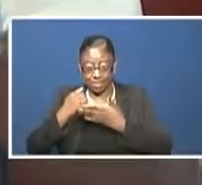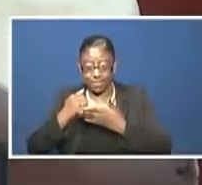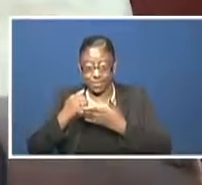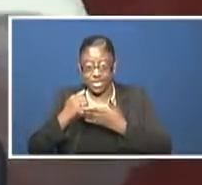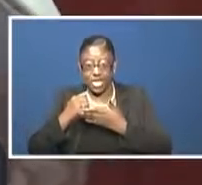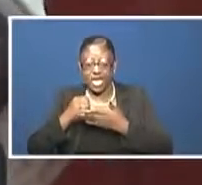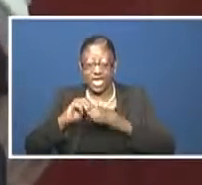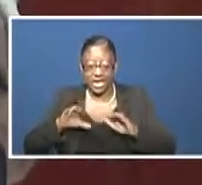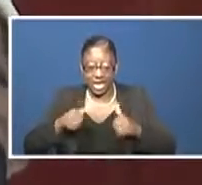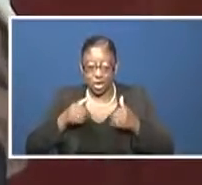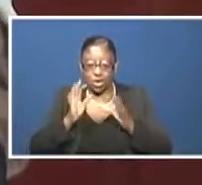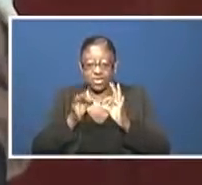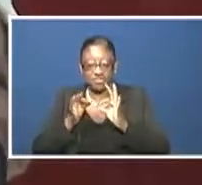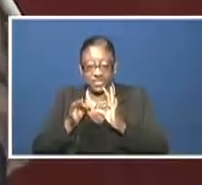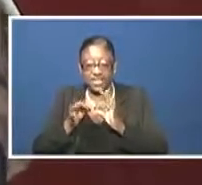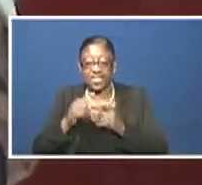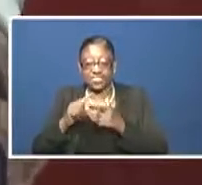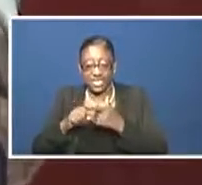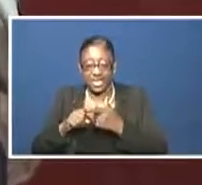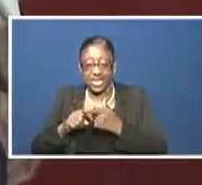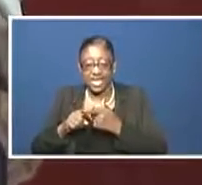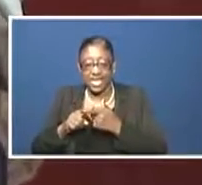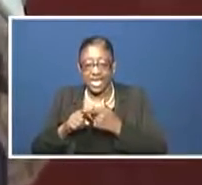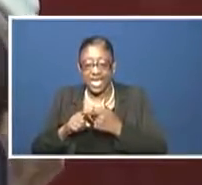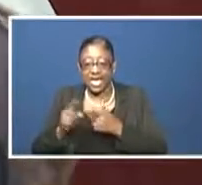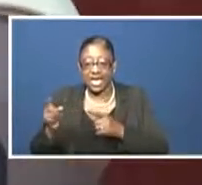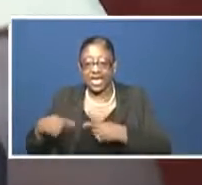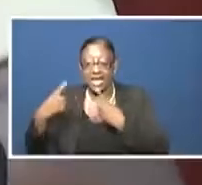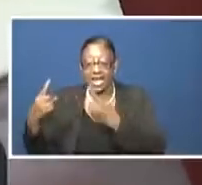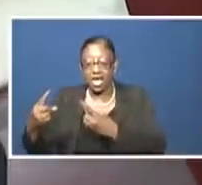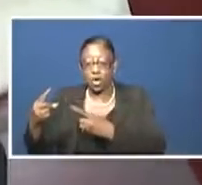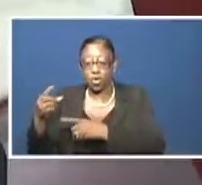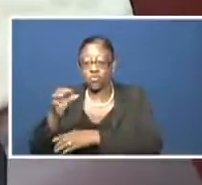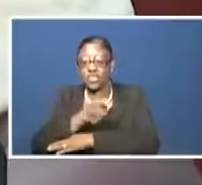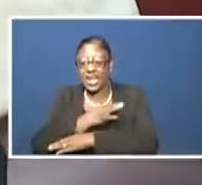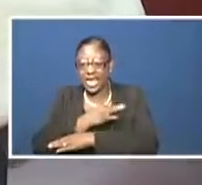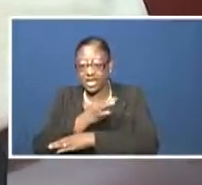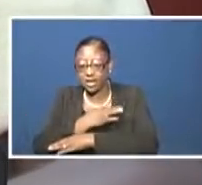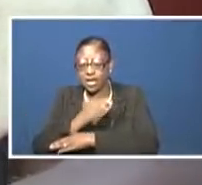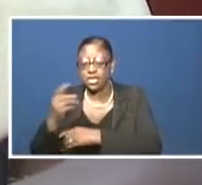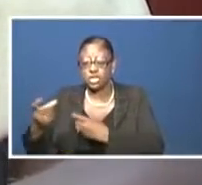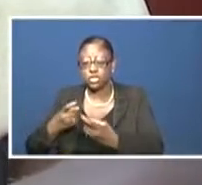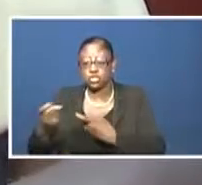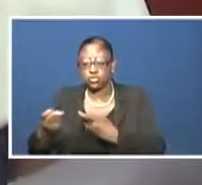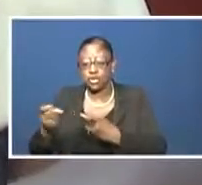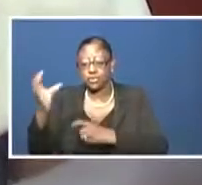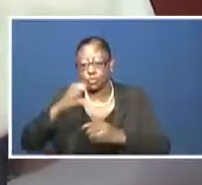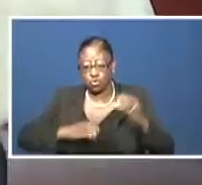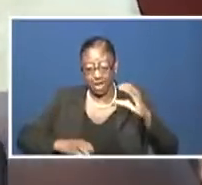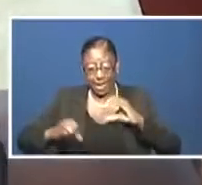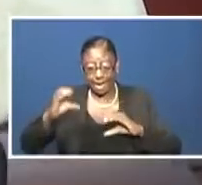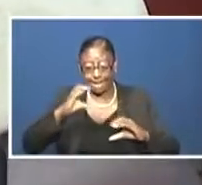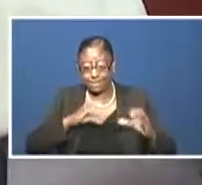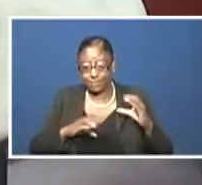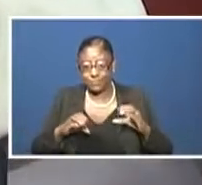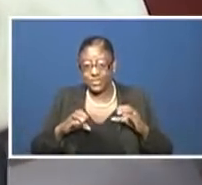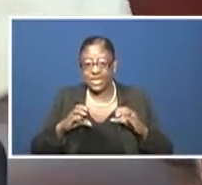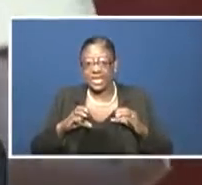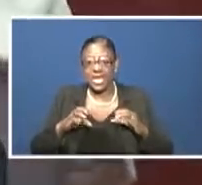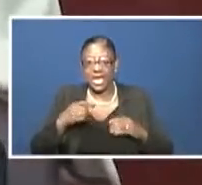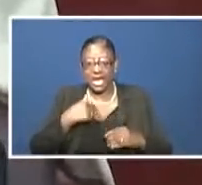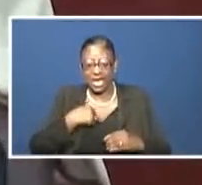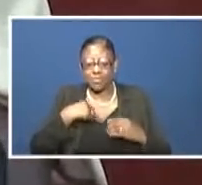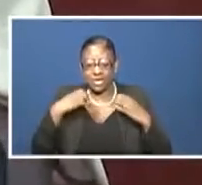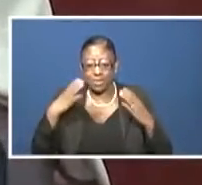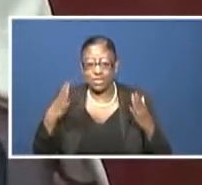were doing things and put Fernanda in charge of crime. And say, look, help with this, help me manage crime. because I'm the commissioner.